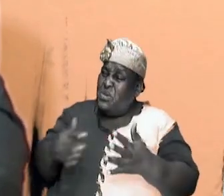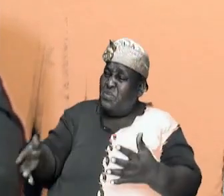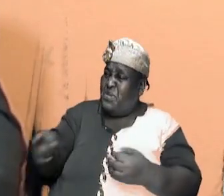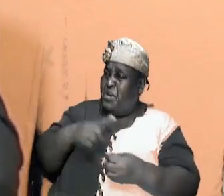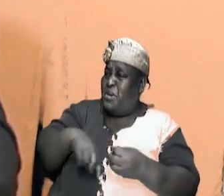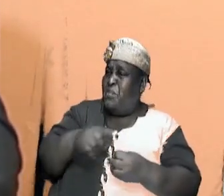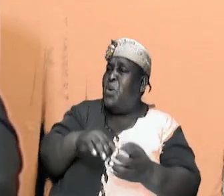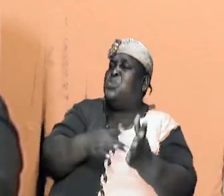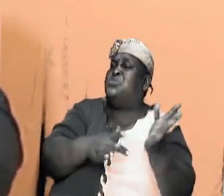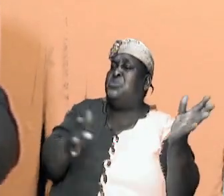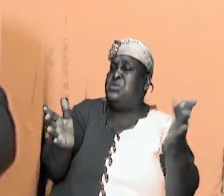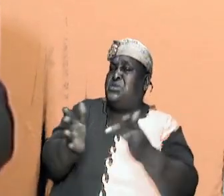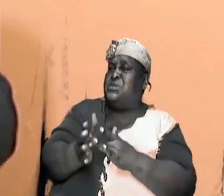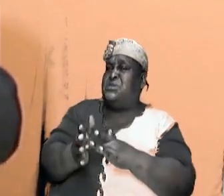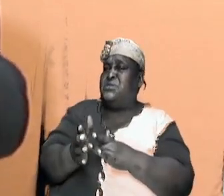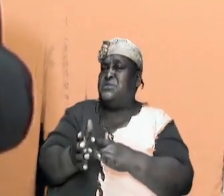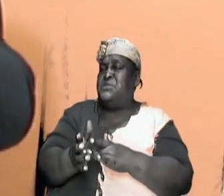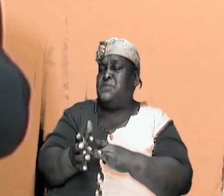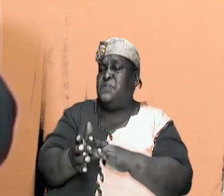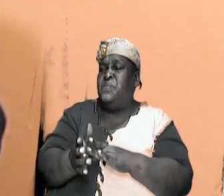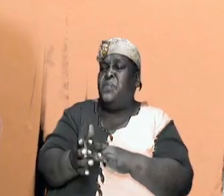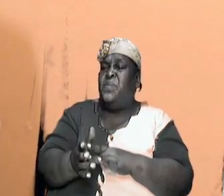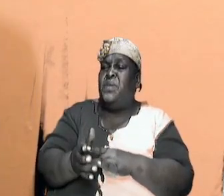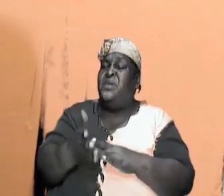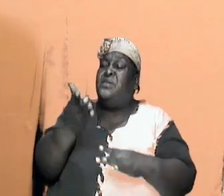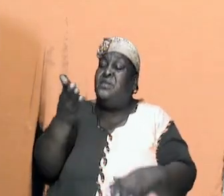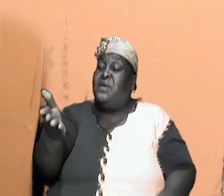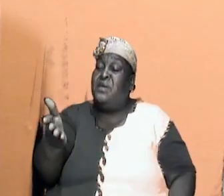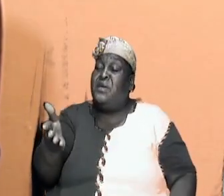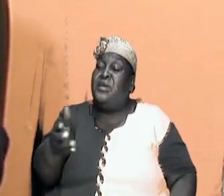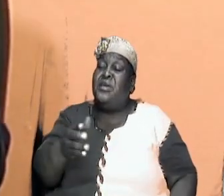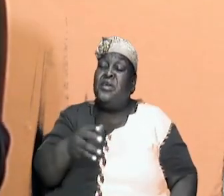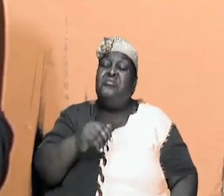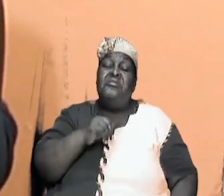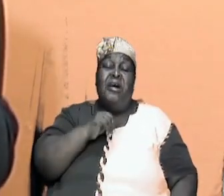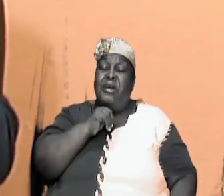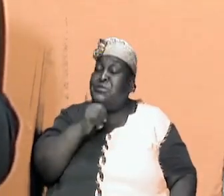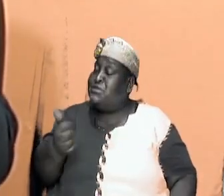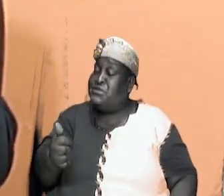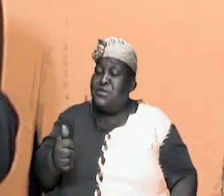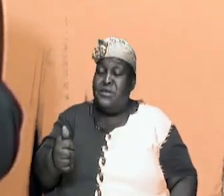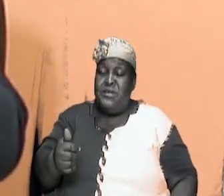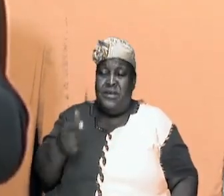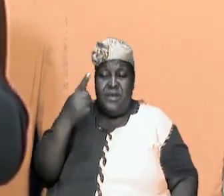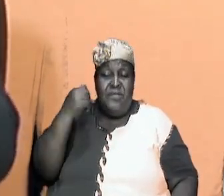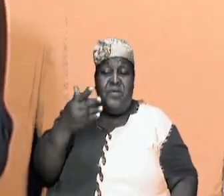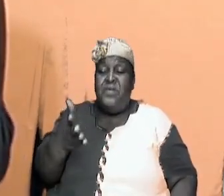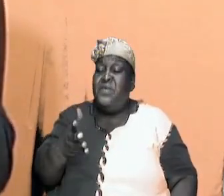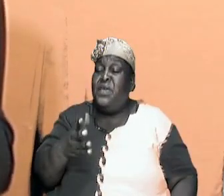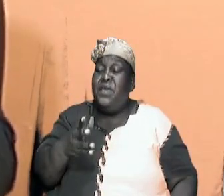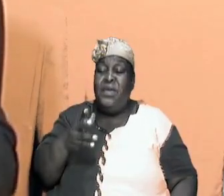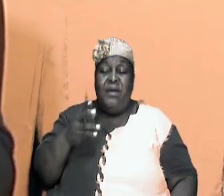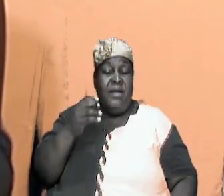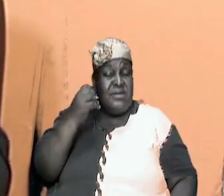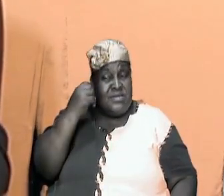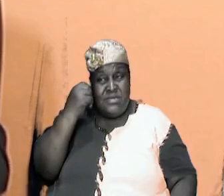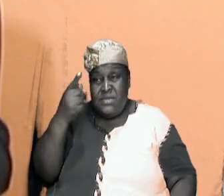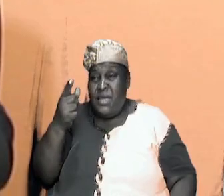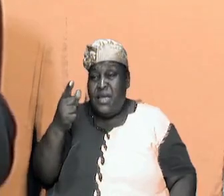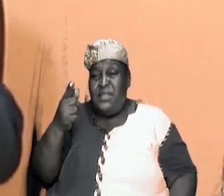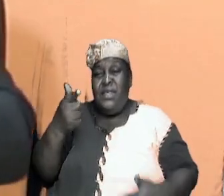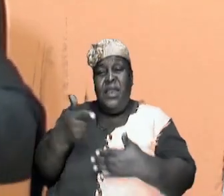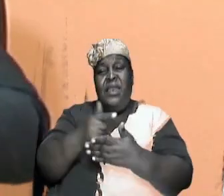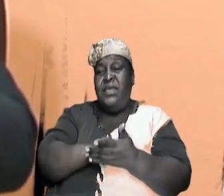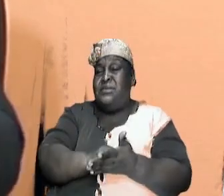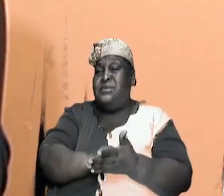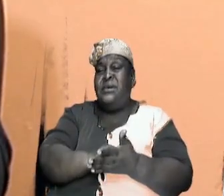him. You know? But they didn't, because they understand the letter of the scripture, but